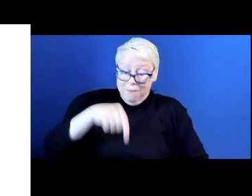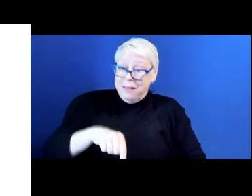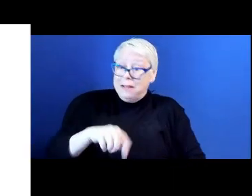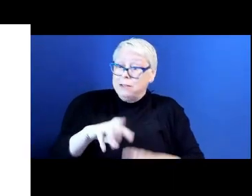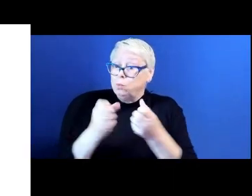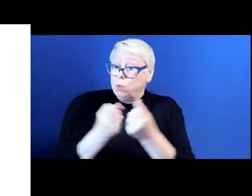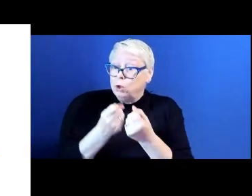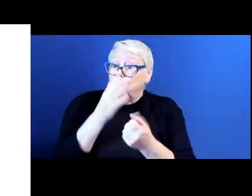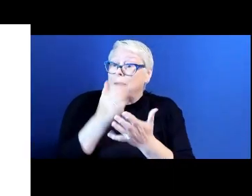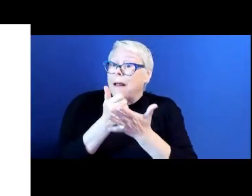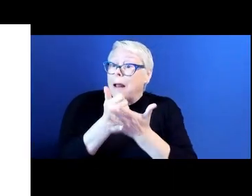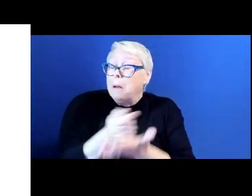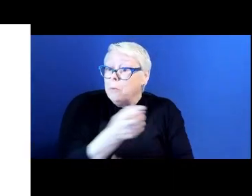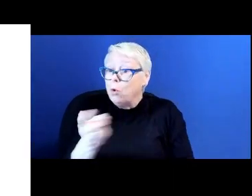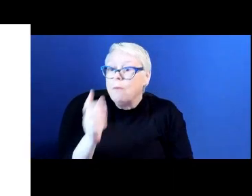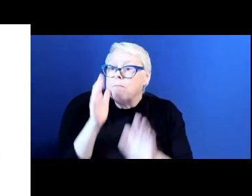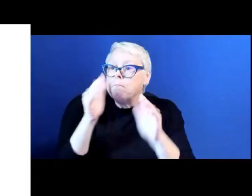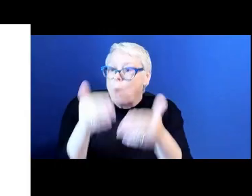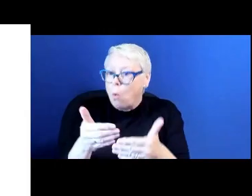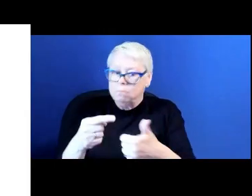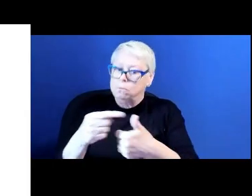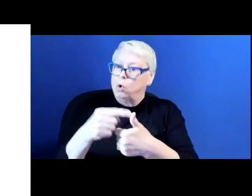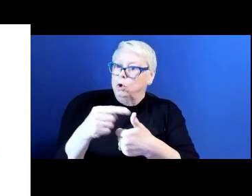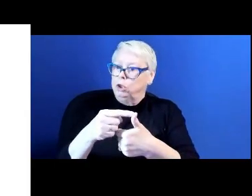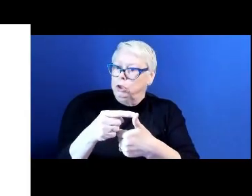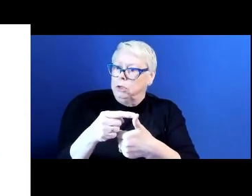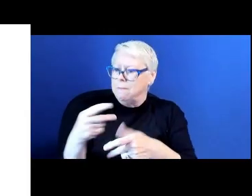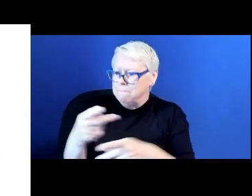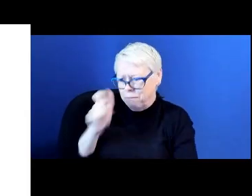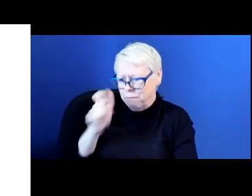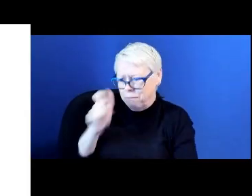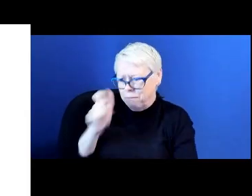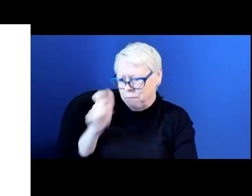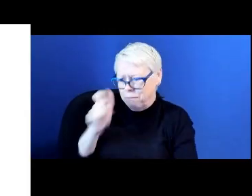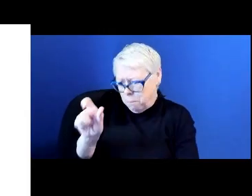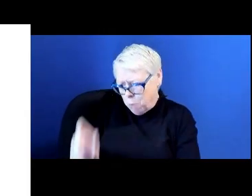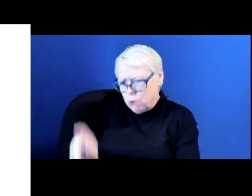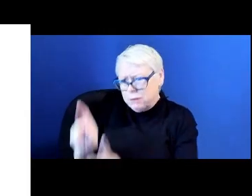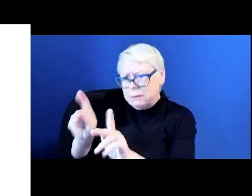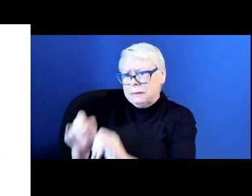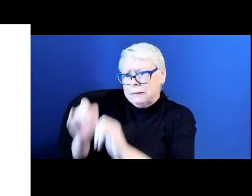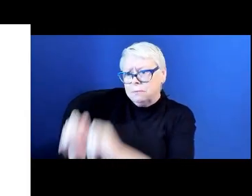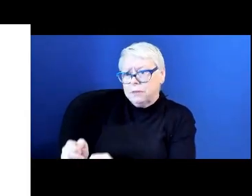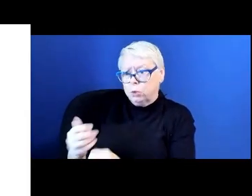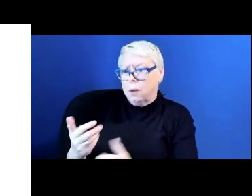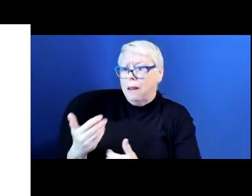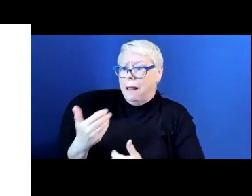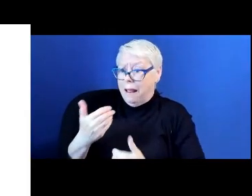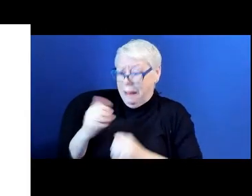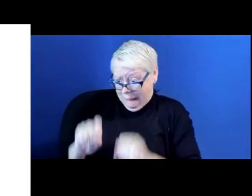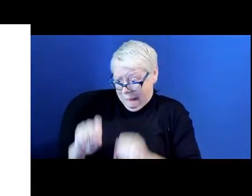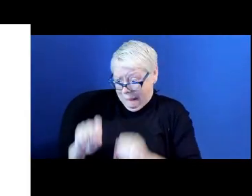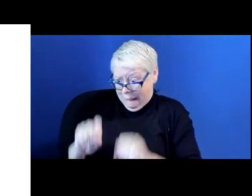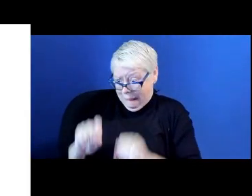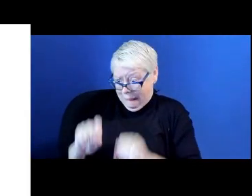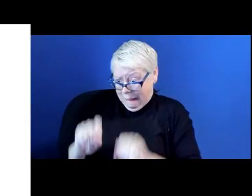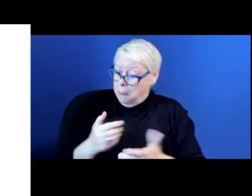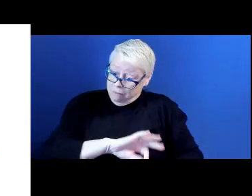on the first element, determining a participant's eligibility and getting them started on their